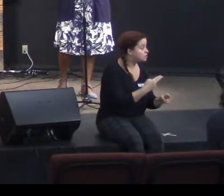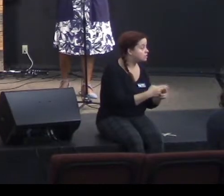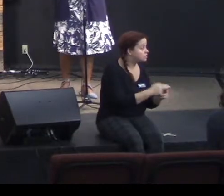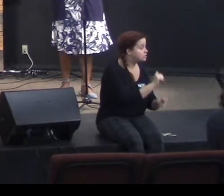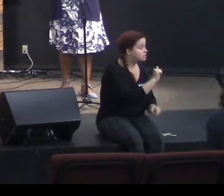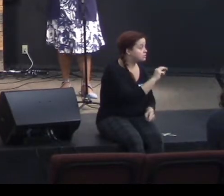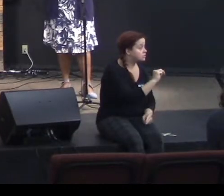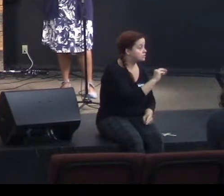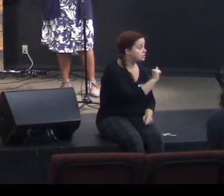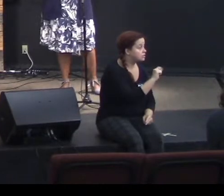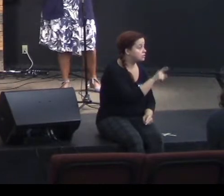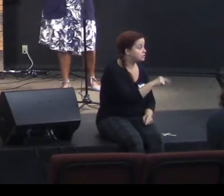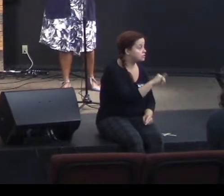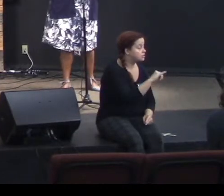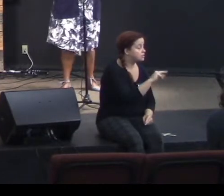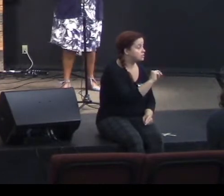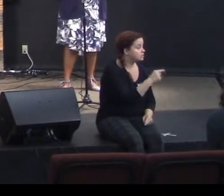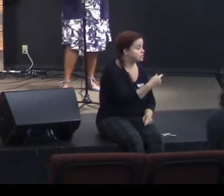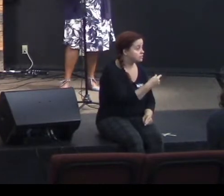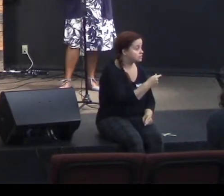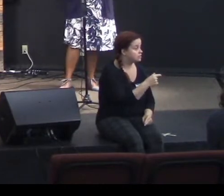We recognize the song